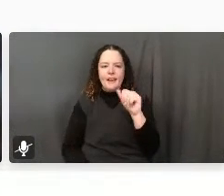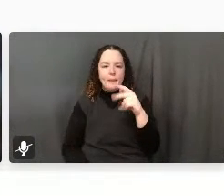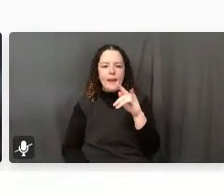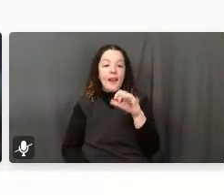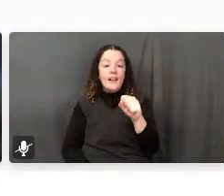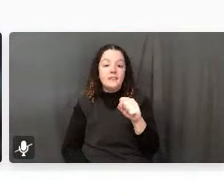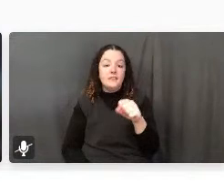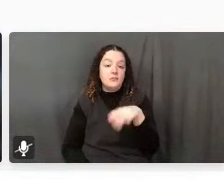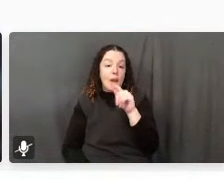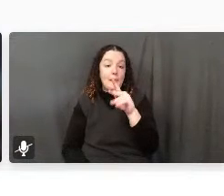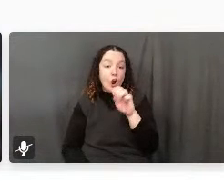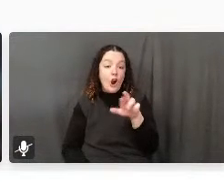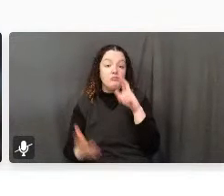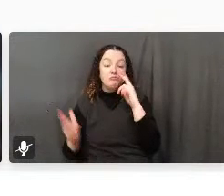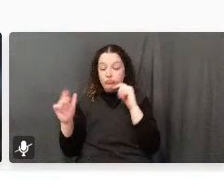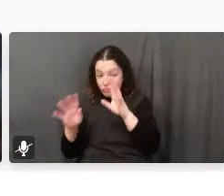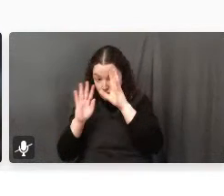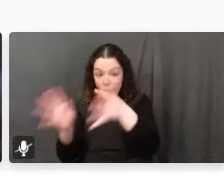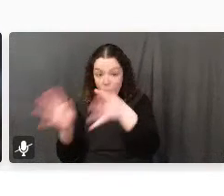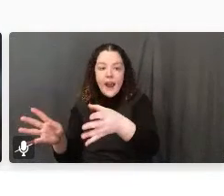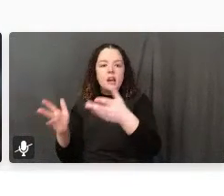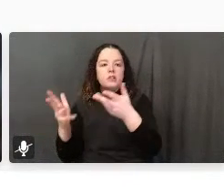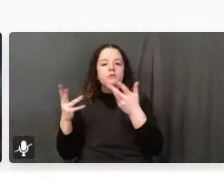I'm just going to go ahead and create that.